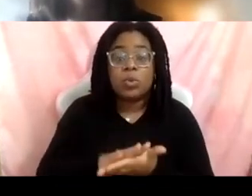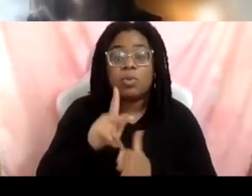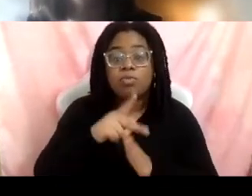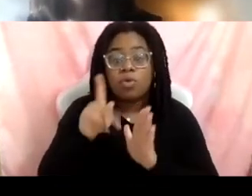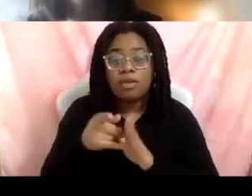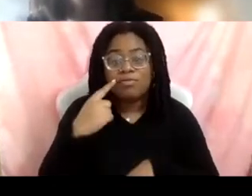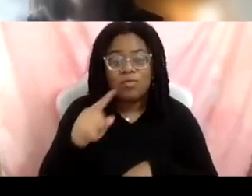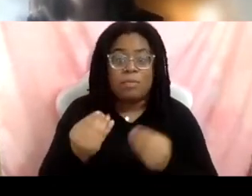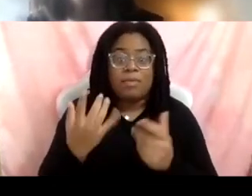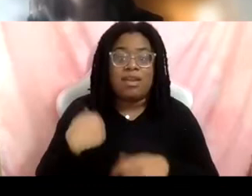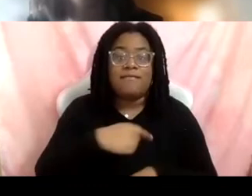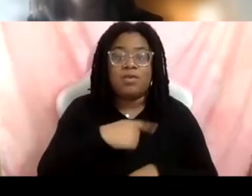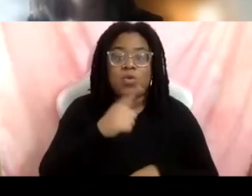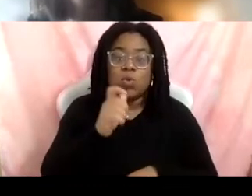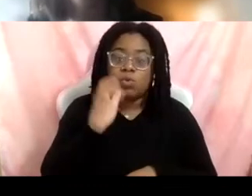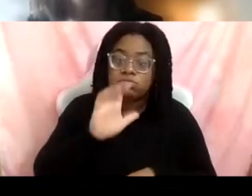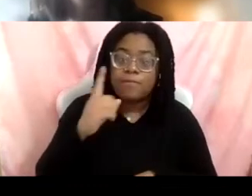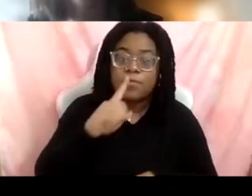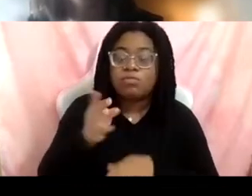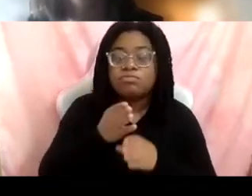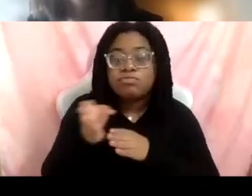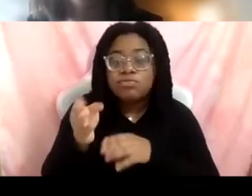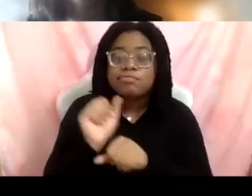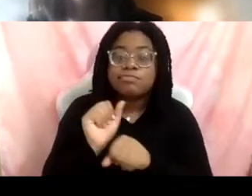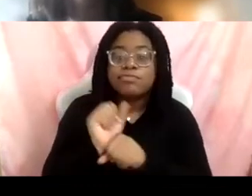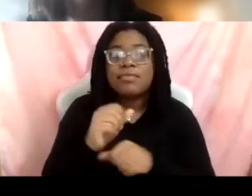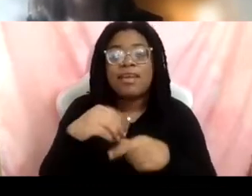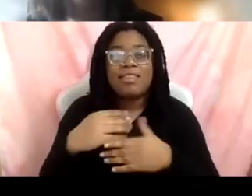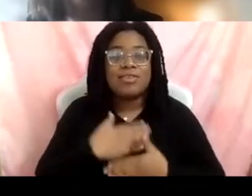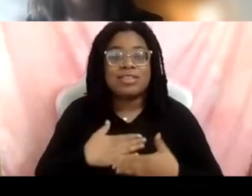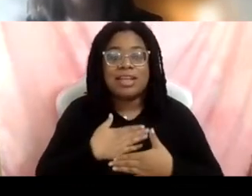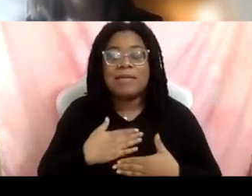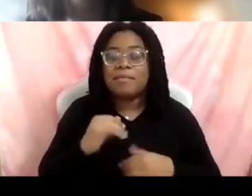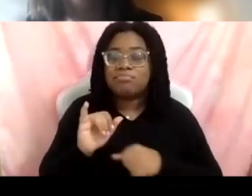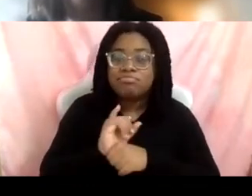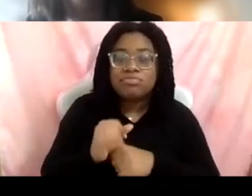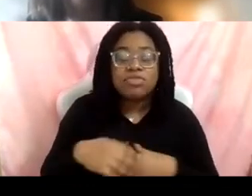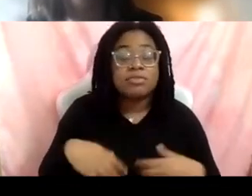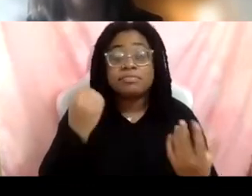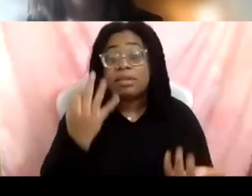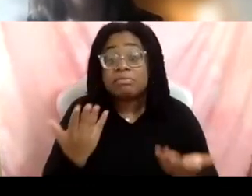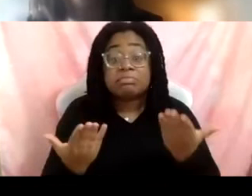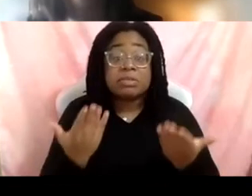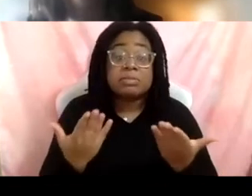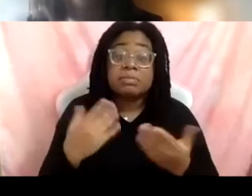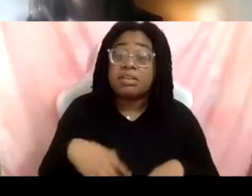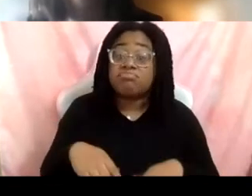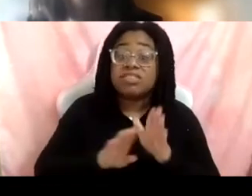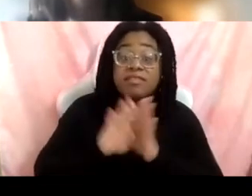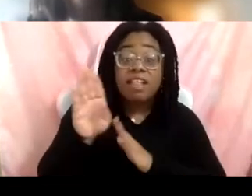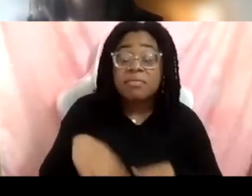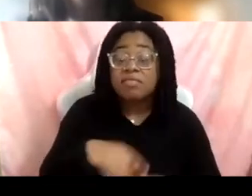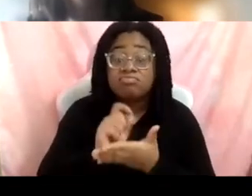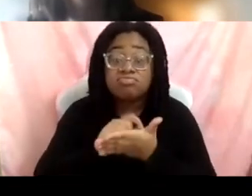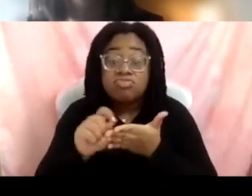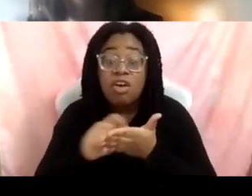us, or for many people who are looking to start a career in the entertainment industry, whether they'd like to go into development, writing,